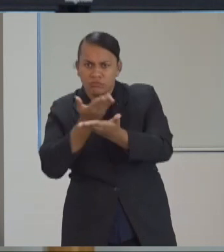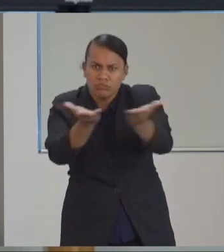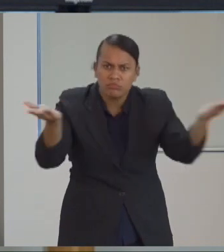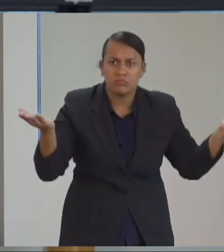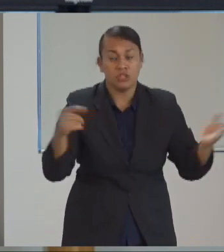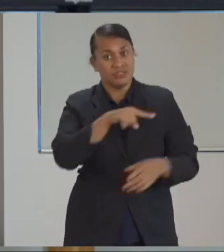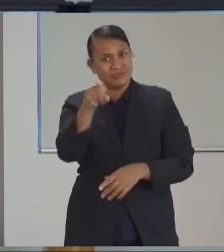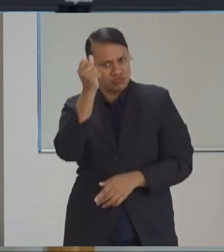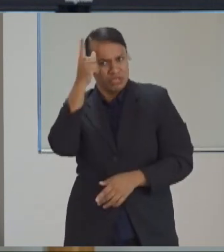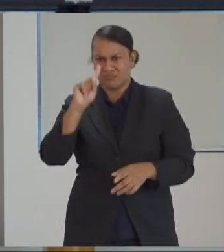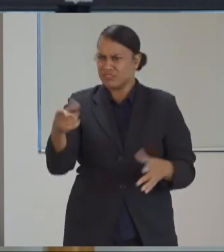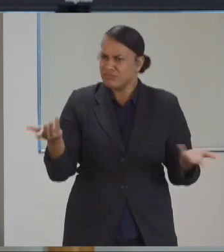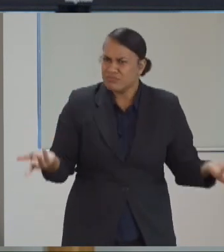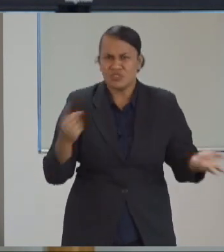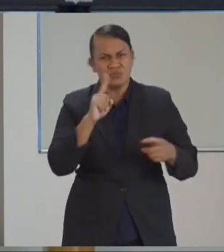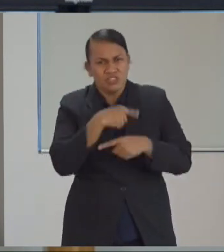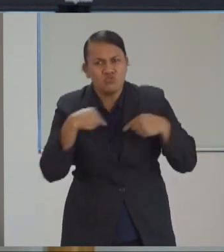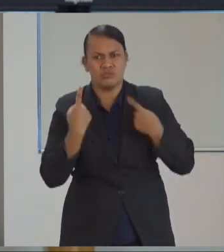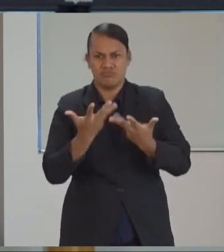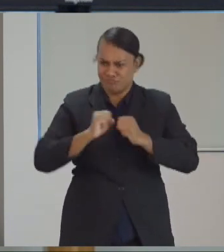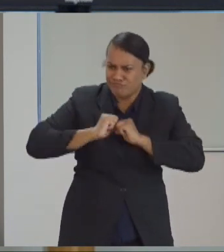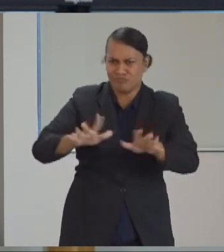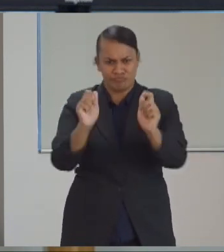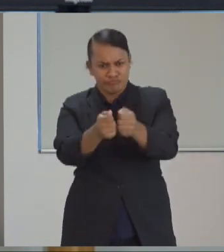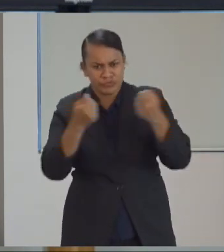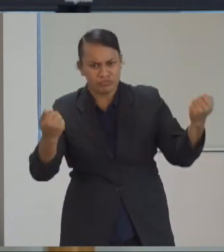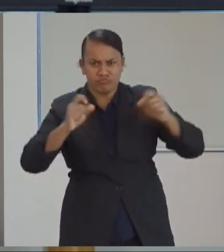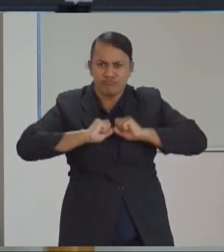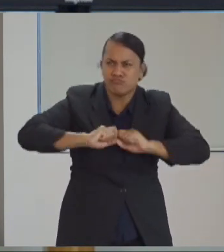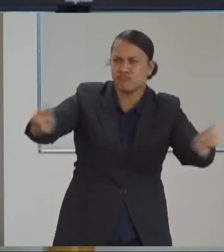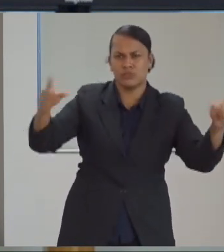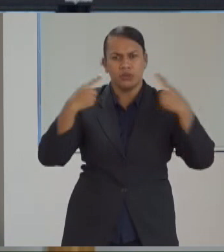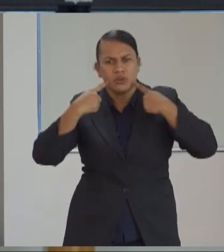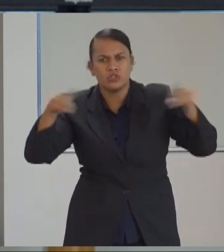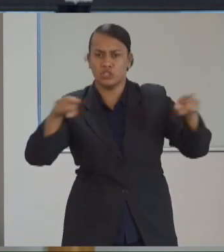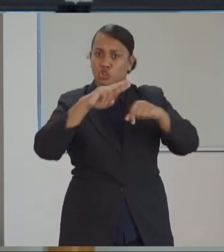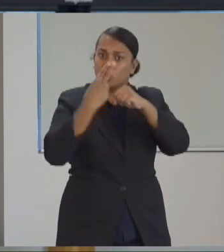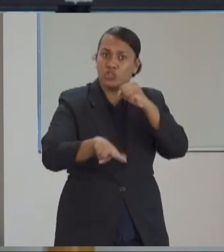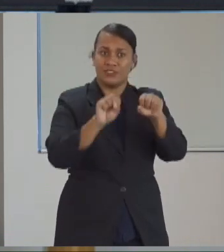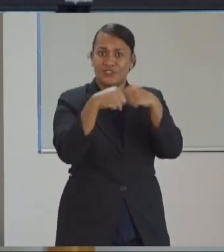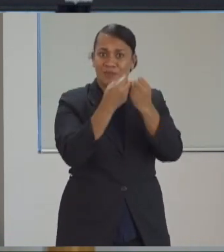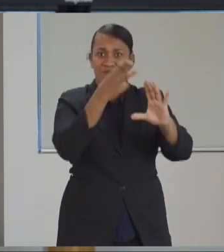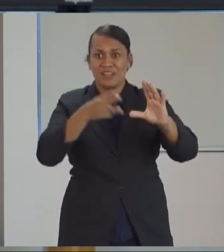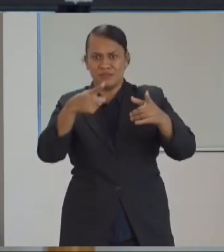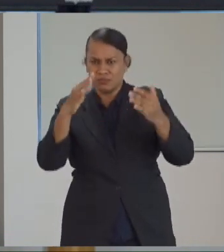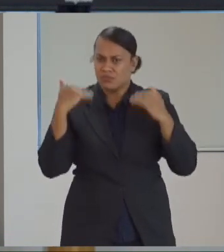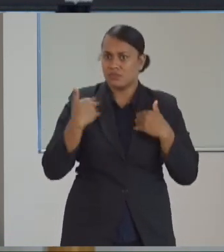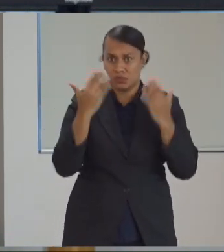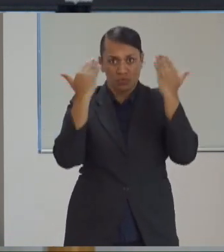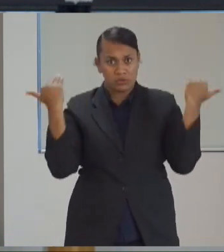Nonetheless, the orders were published in the Government Gazette. We note rather disturbingly that the magistrate in question